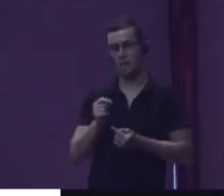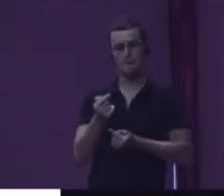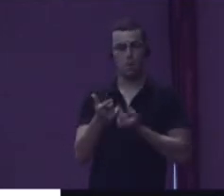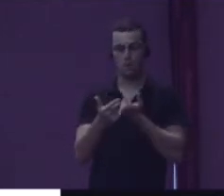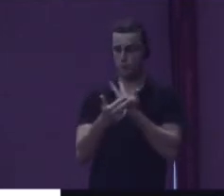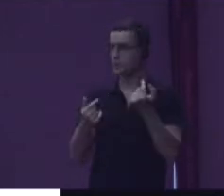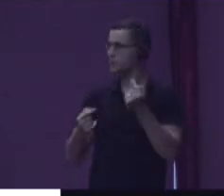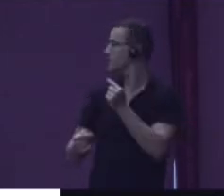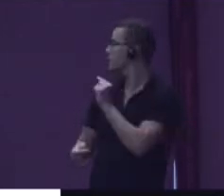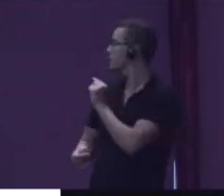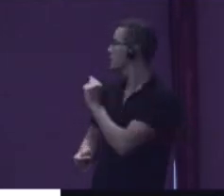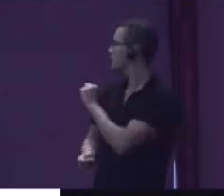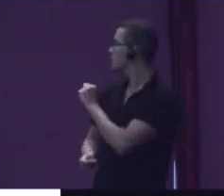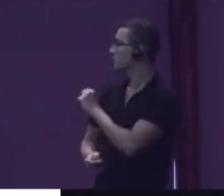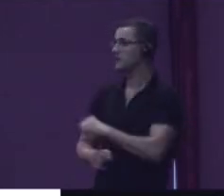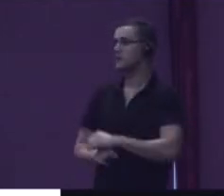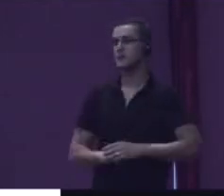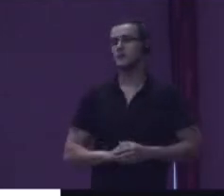they breastfeed in public.